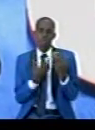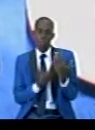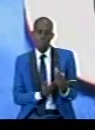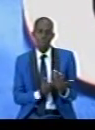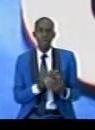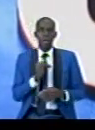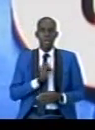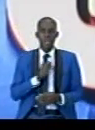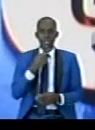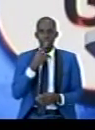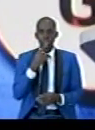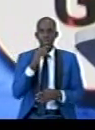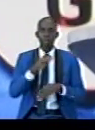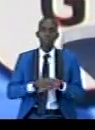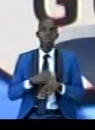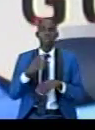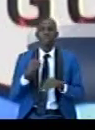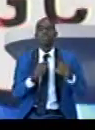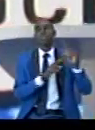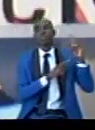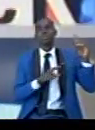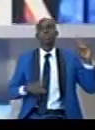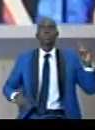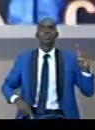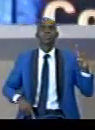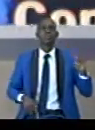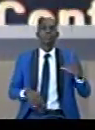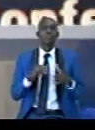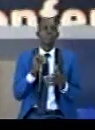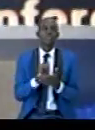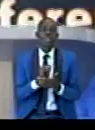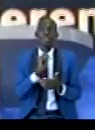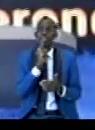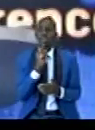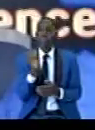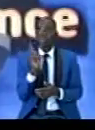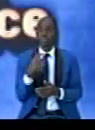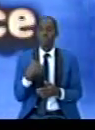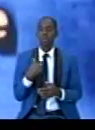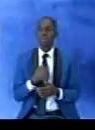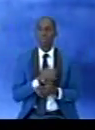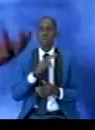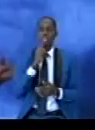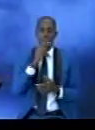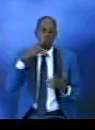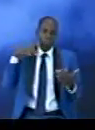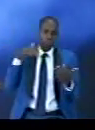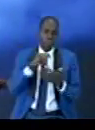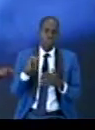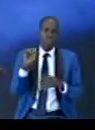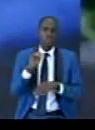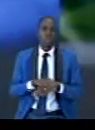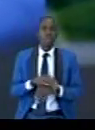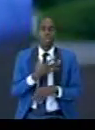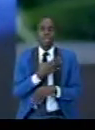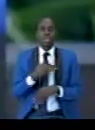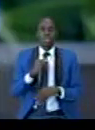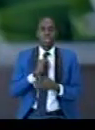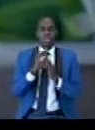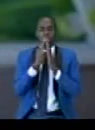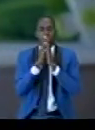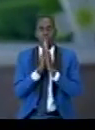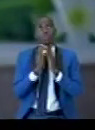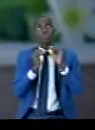say on the Lord. That's the psalm we're looking at, and I pray that the Lord